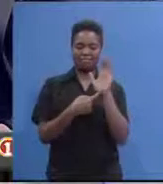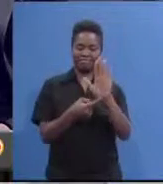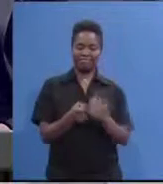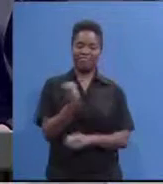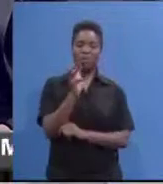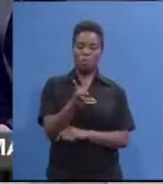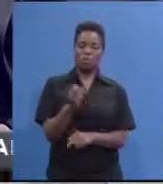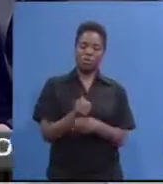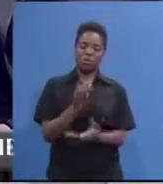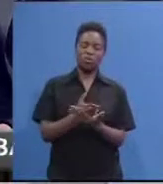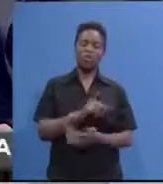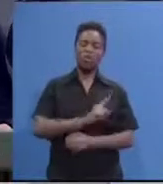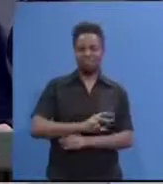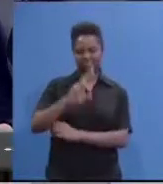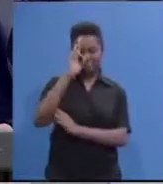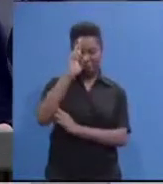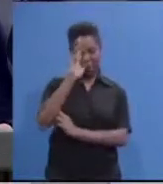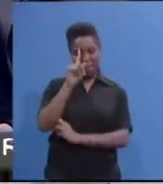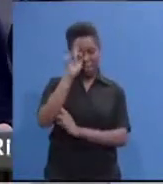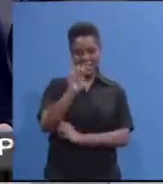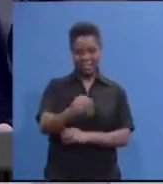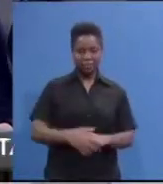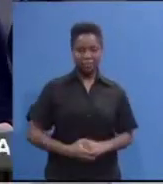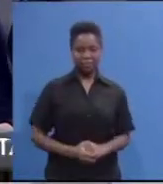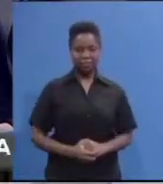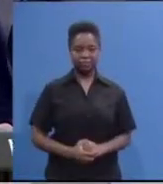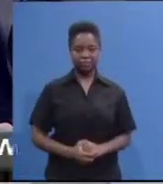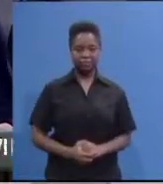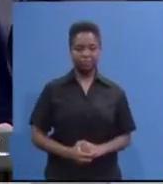Xesha, as we pay tribute to a great icon.